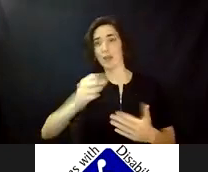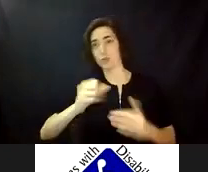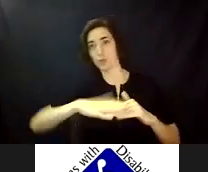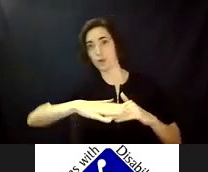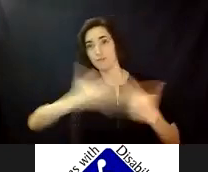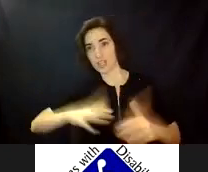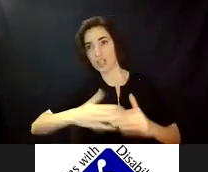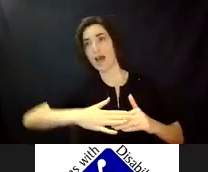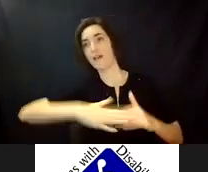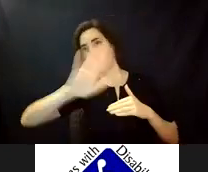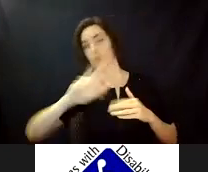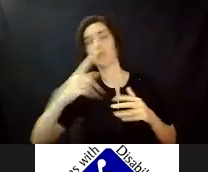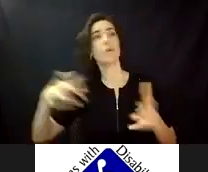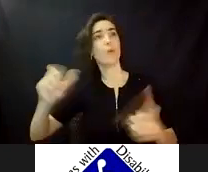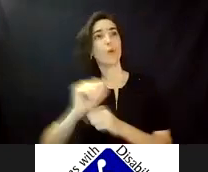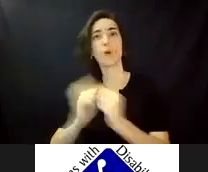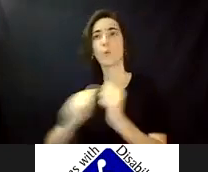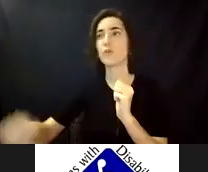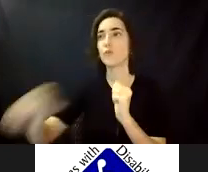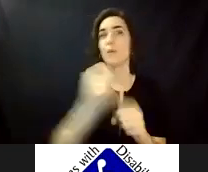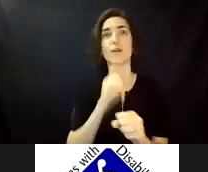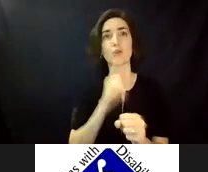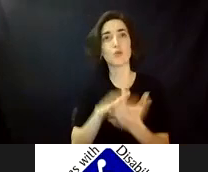the post-secondary options.